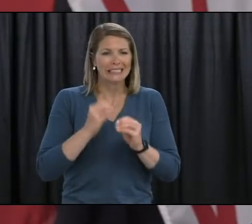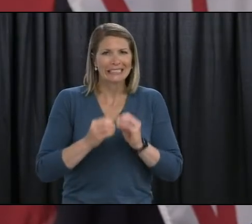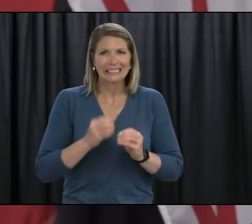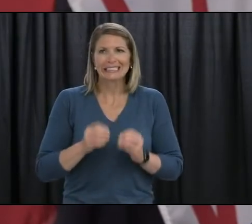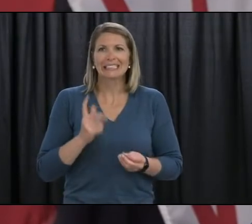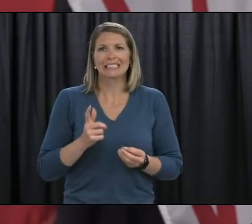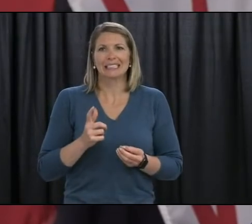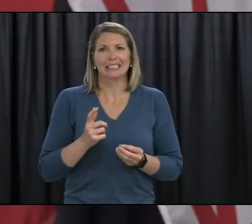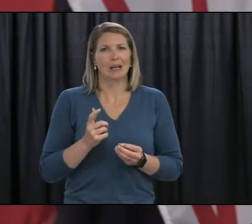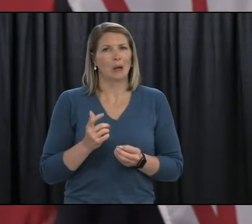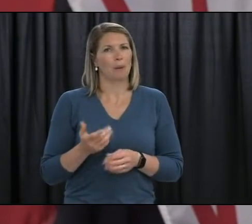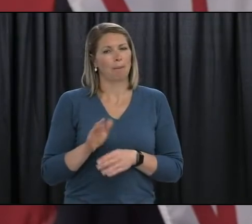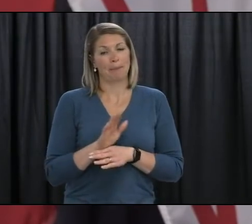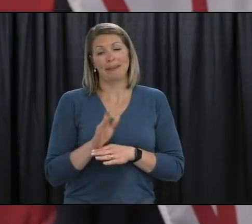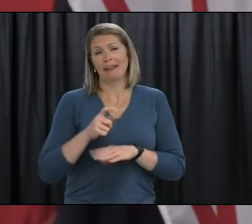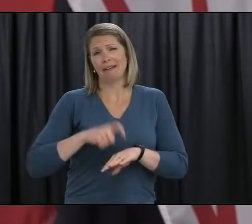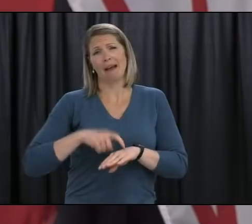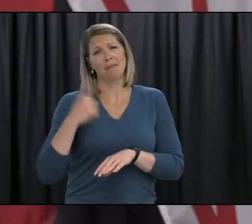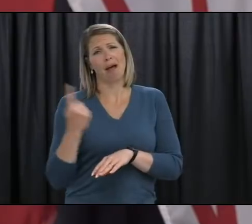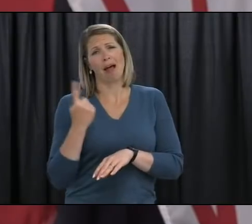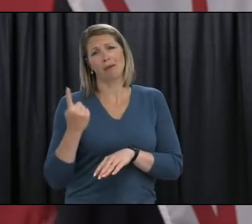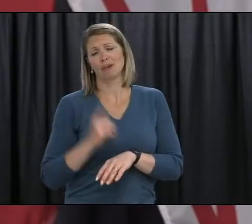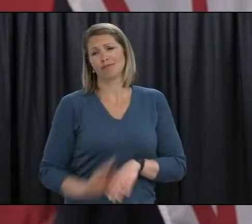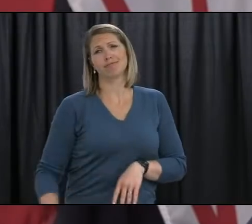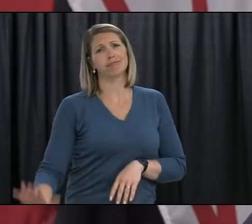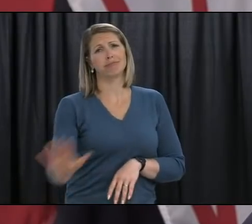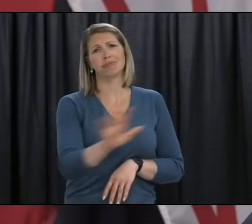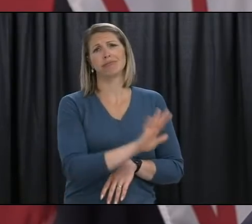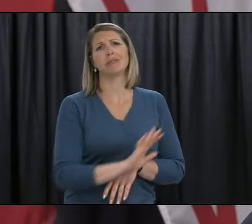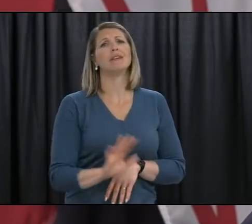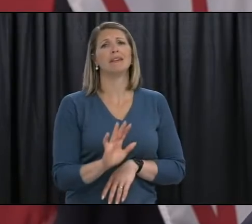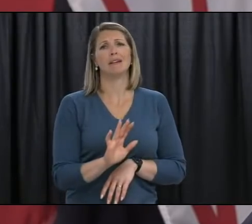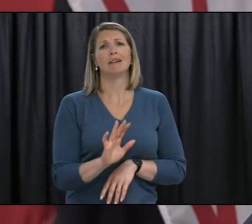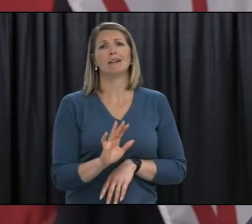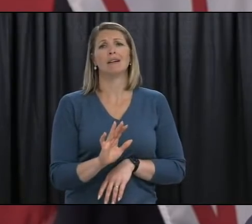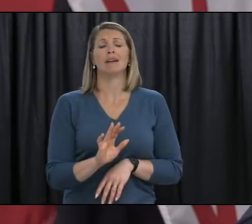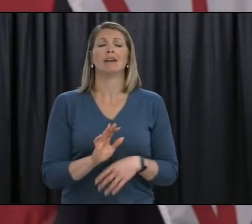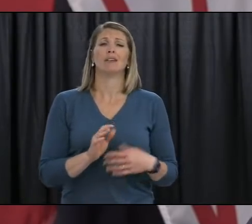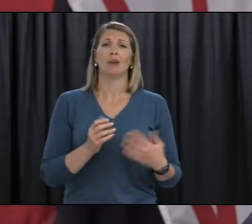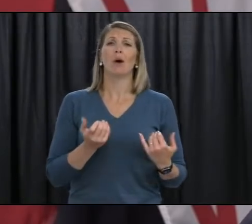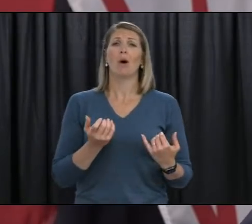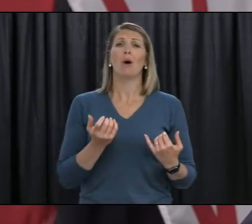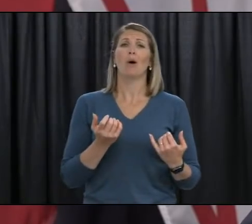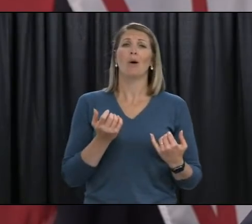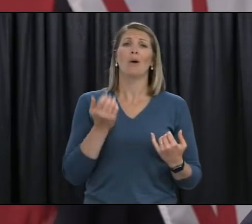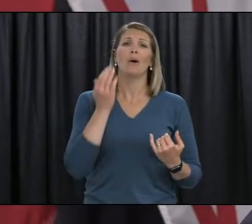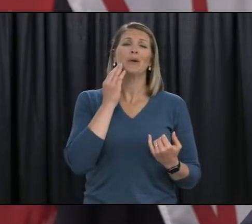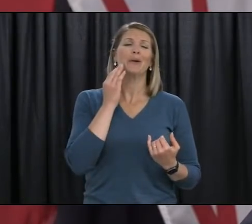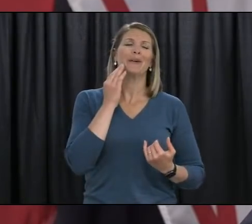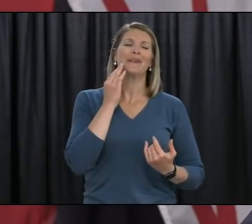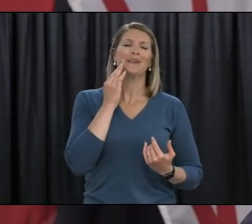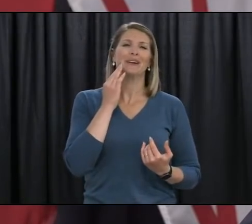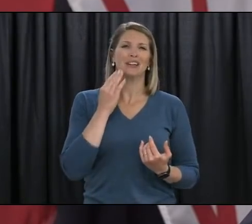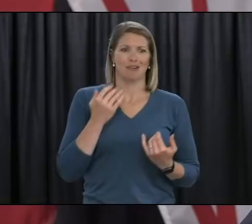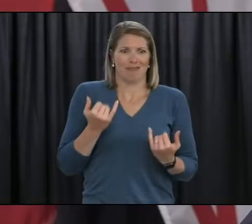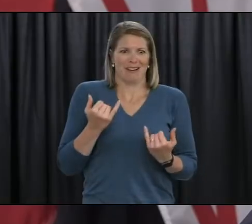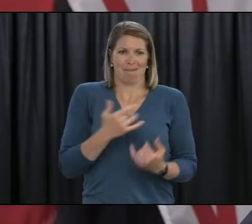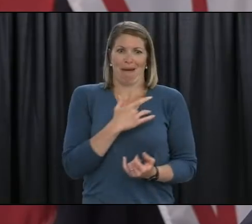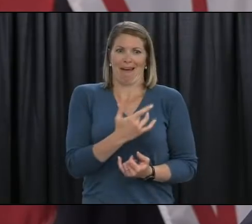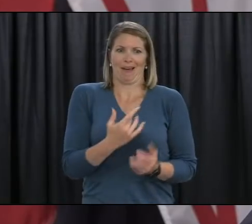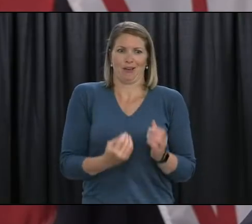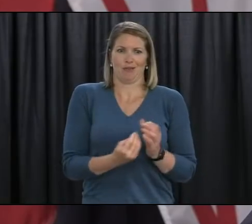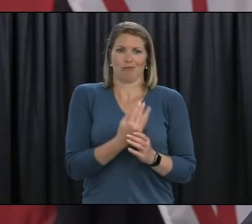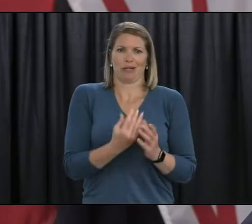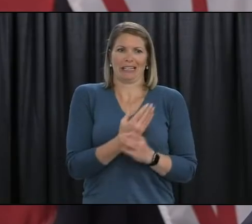those facilities open, but there's pressures on in things that are occurring. I mean, keep in mind, this is usually, cleanup time around